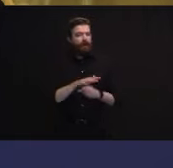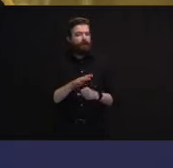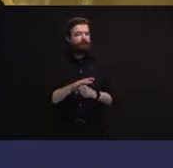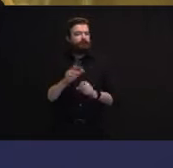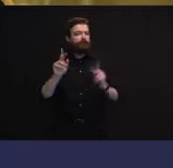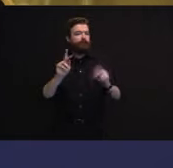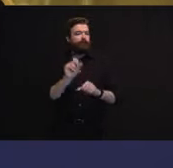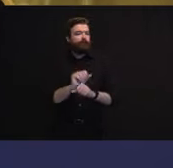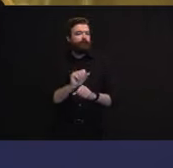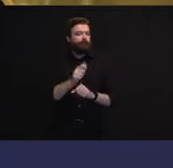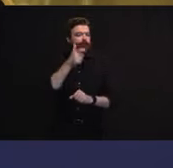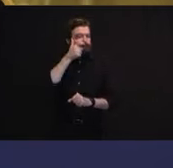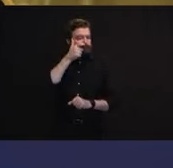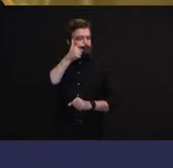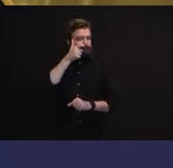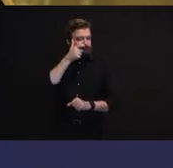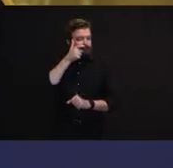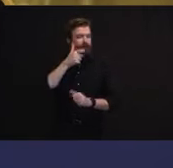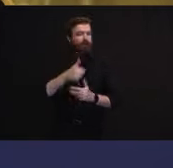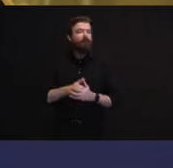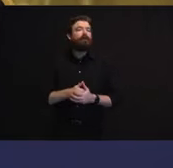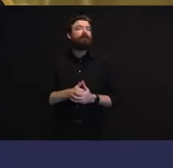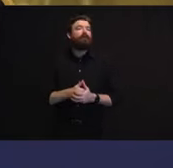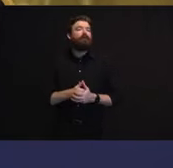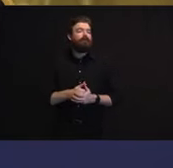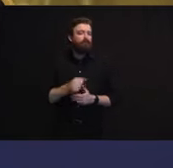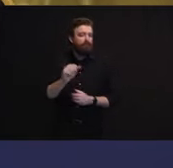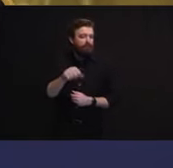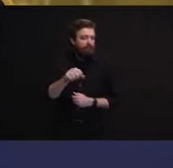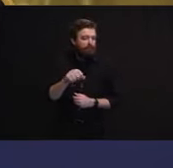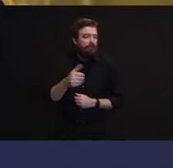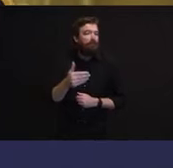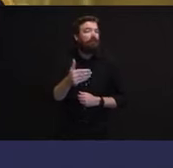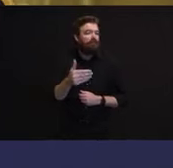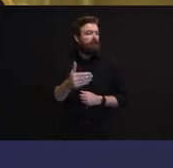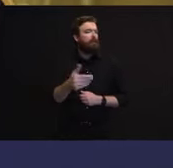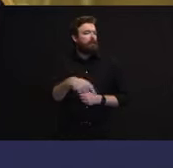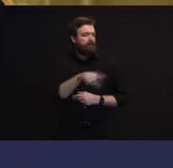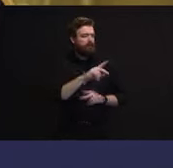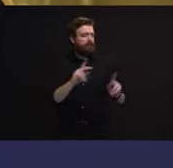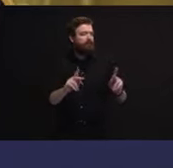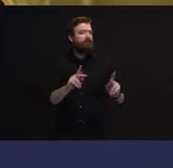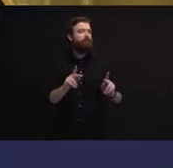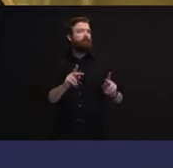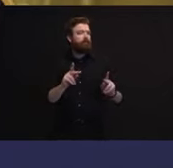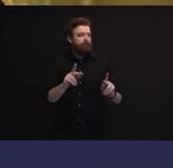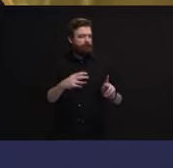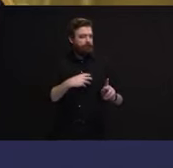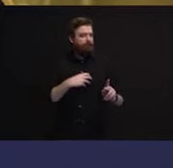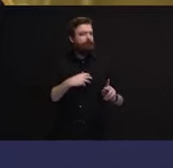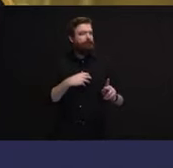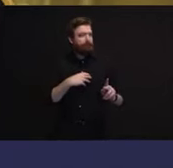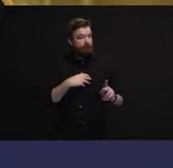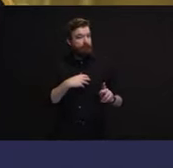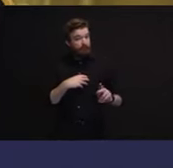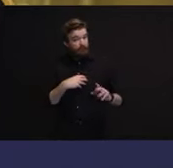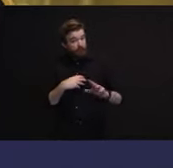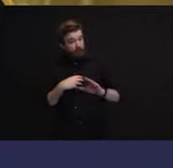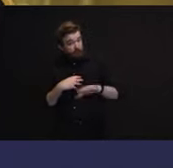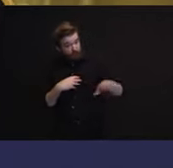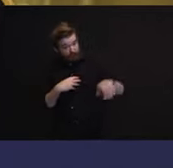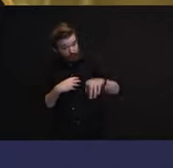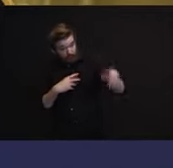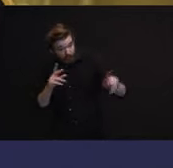bashful about coming to me or Rob or anyone else with their unemployment challenges, it has been literally, almost if